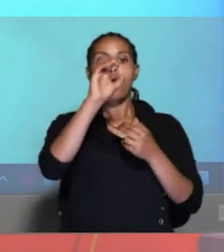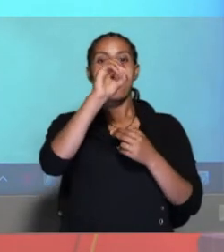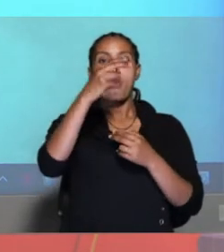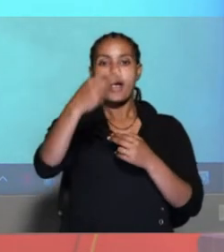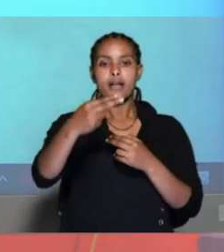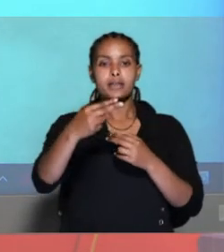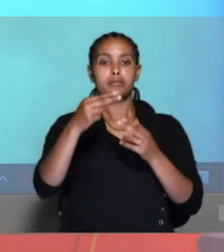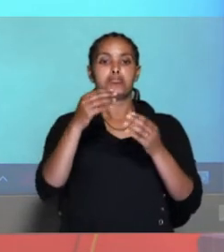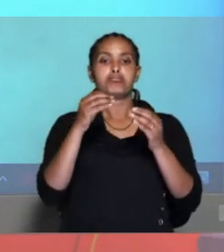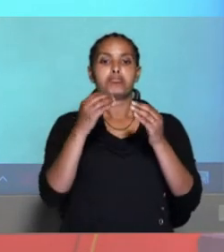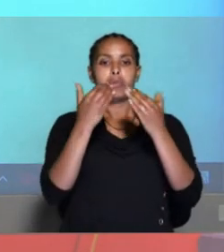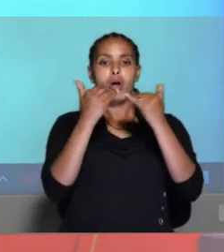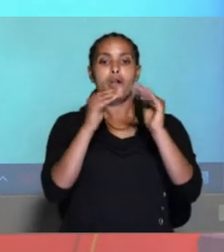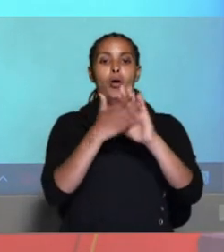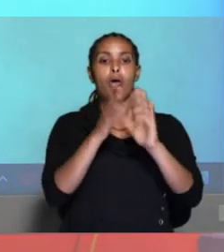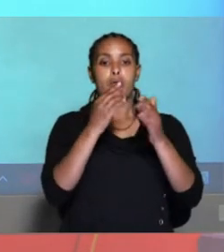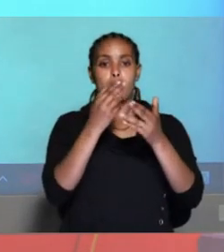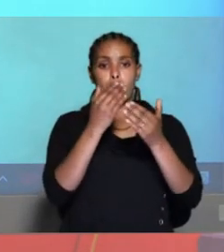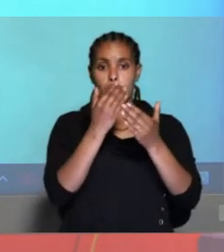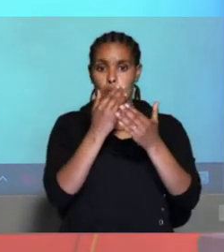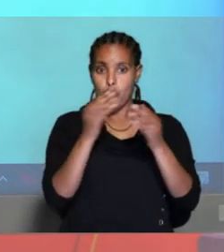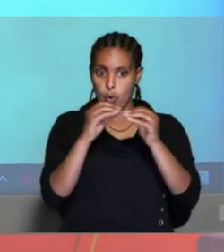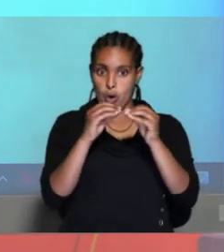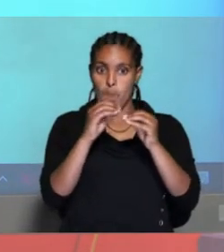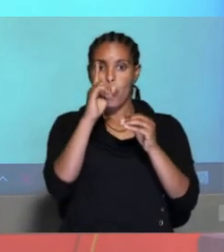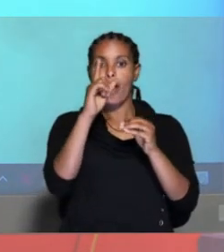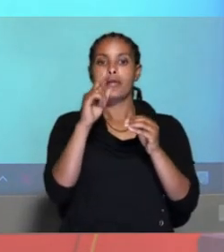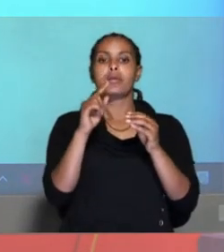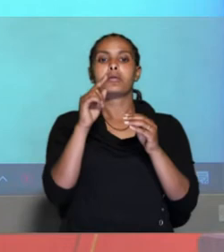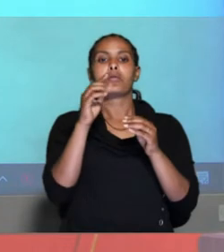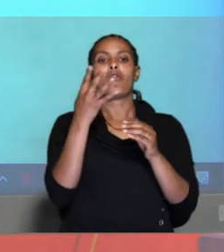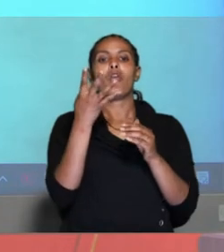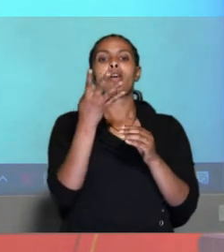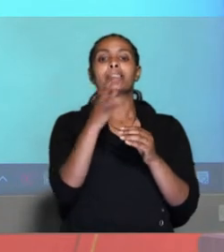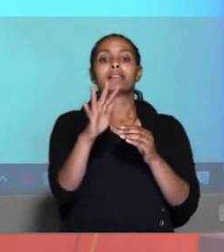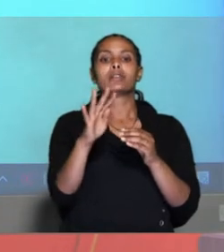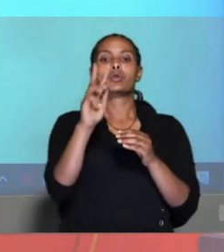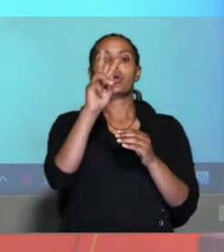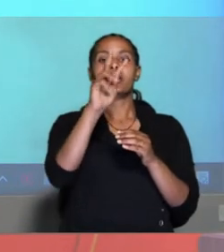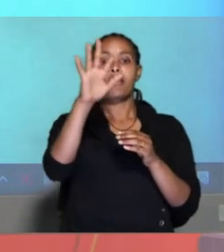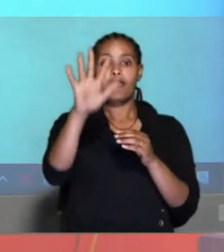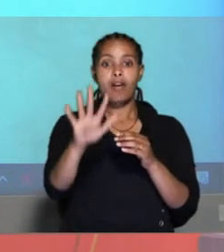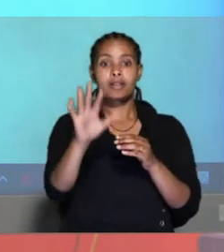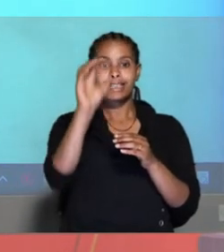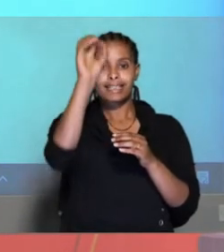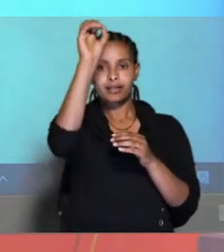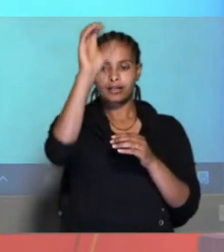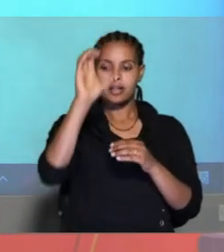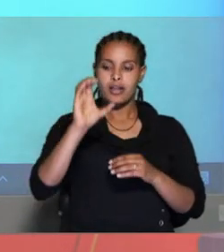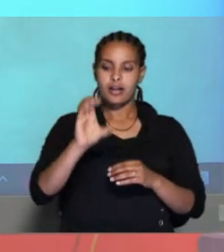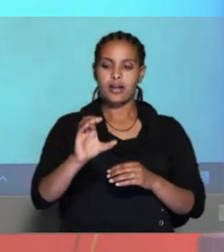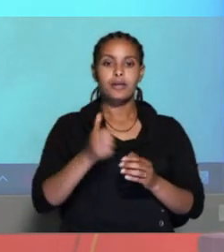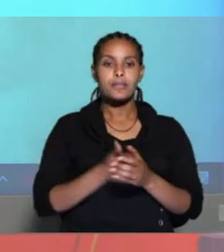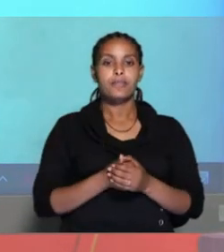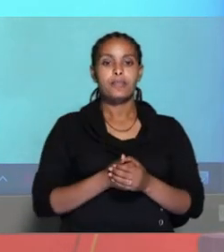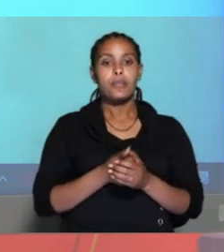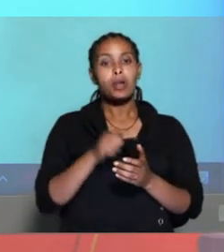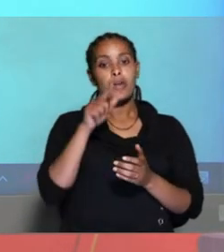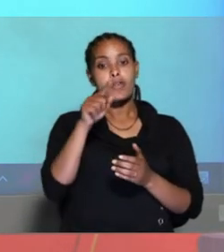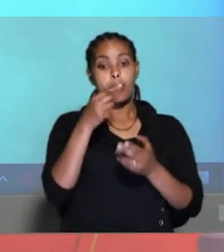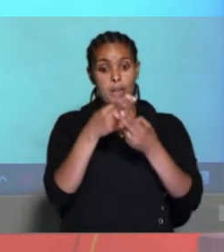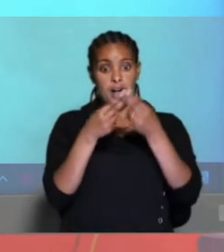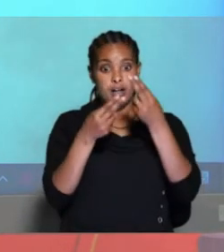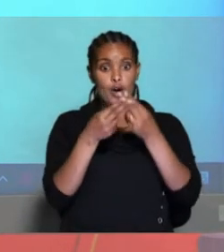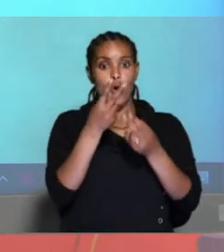minus concentration equal 1 times 10 raised to minus 14 at 25 degrees centigrade. If you